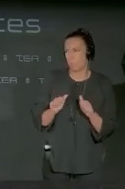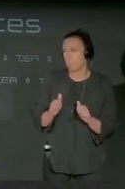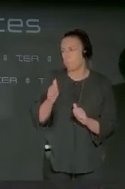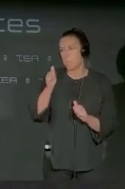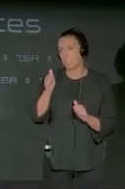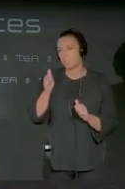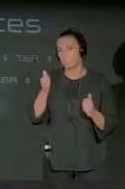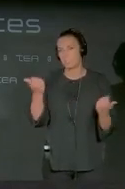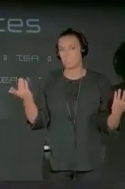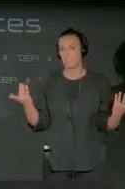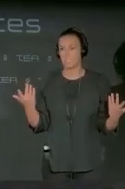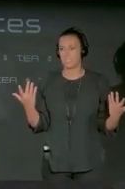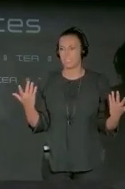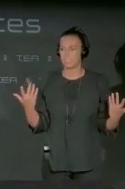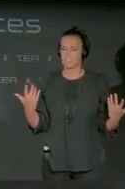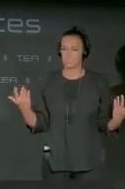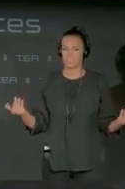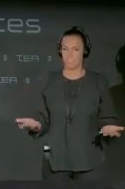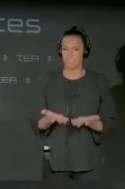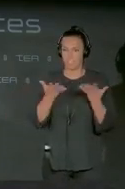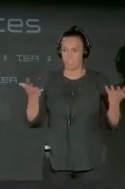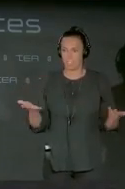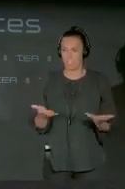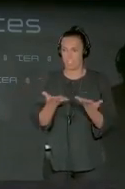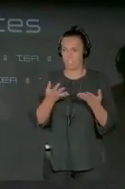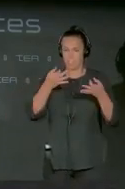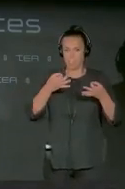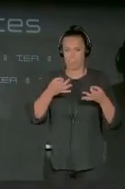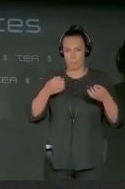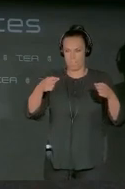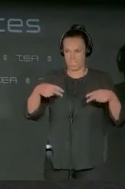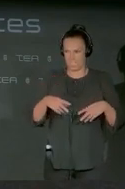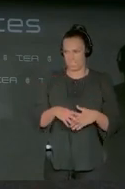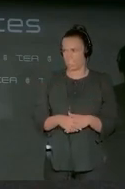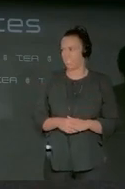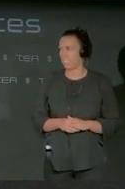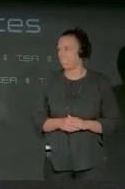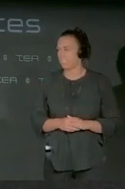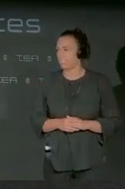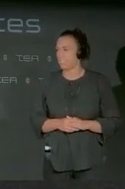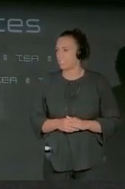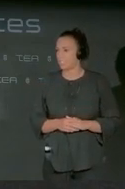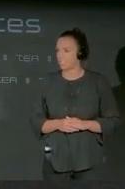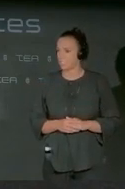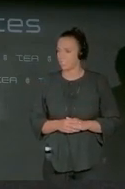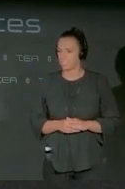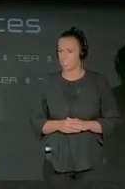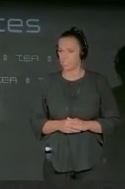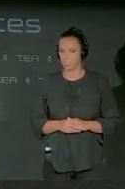of independent contractors who happen to be based and living in a different culture.